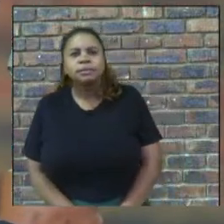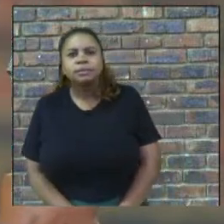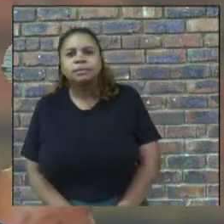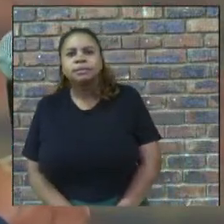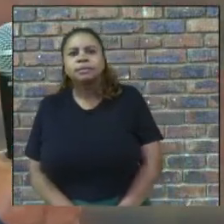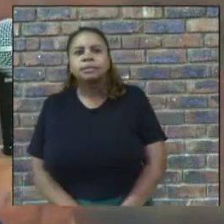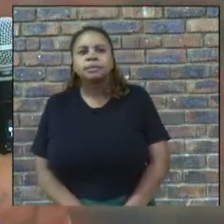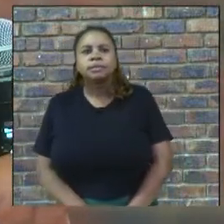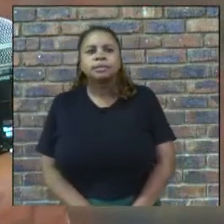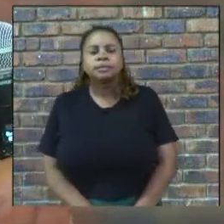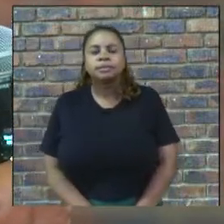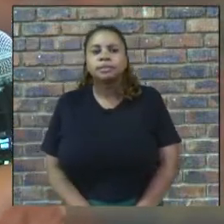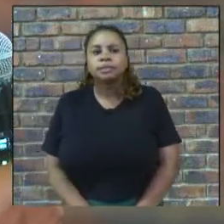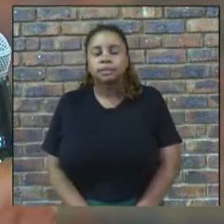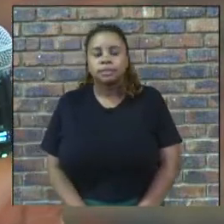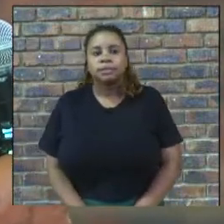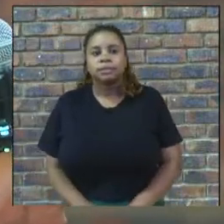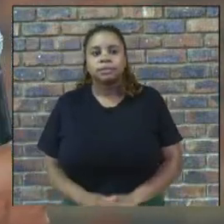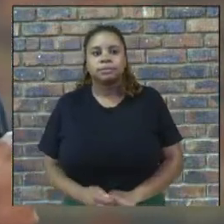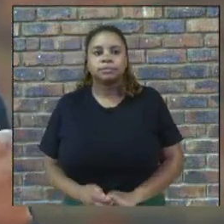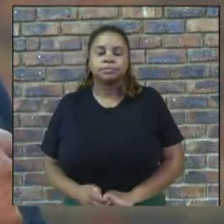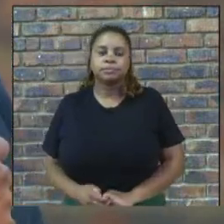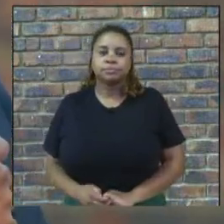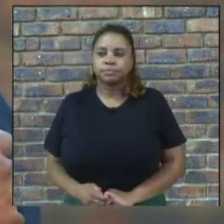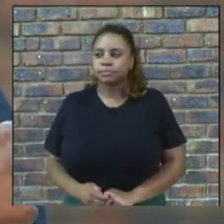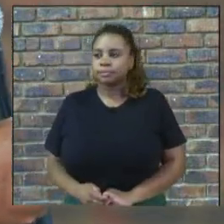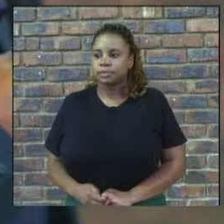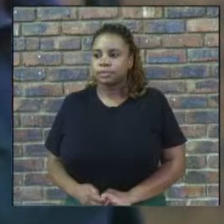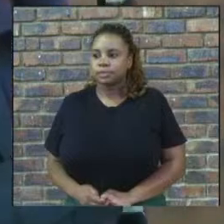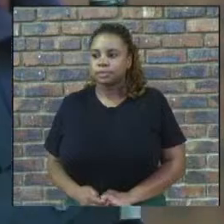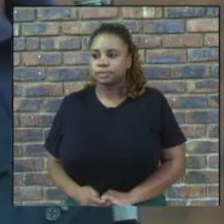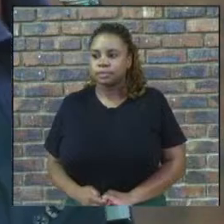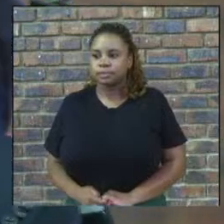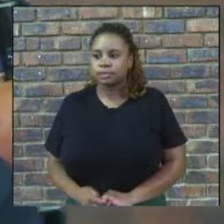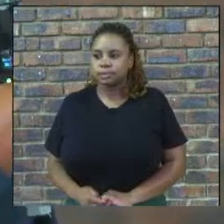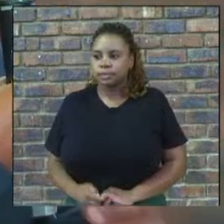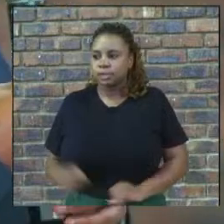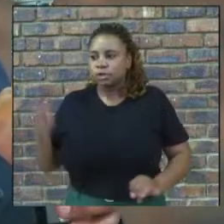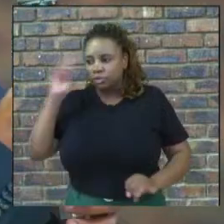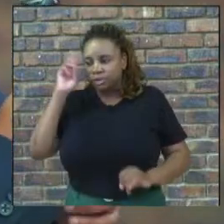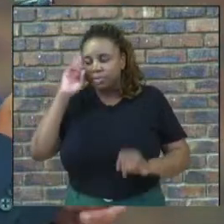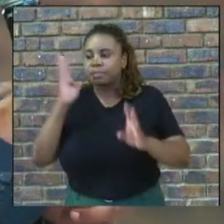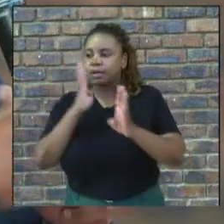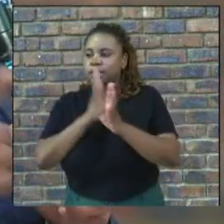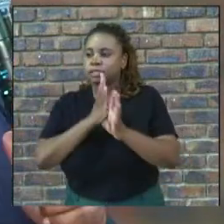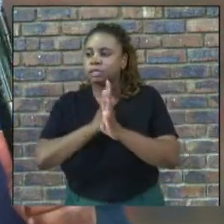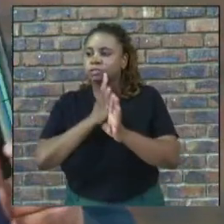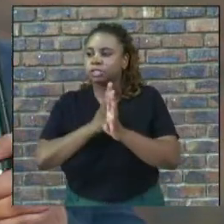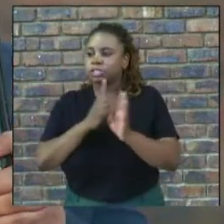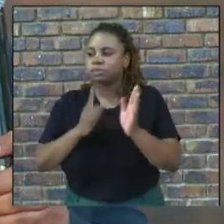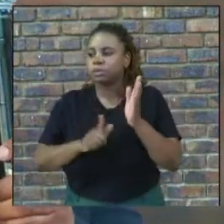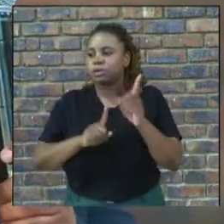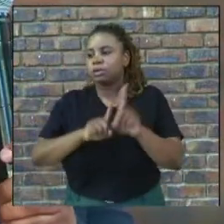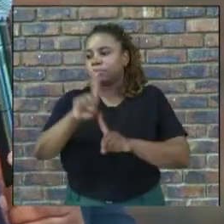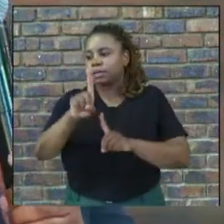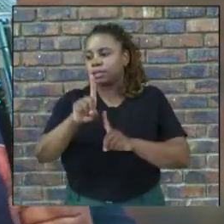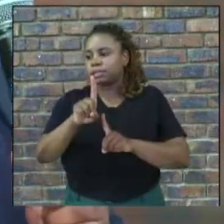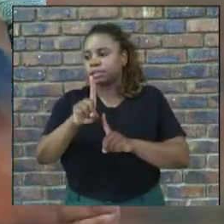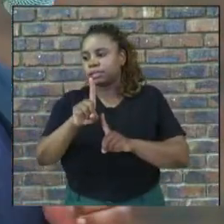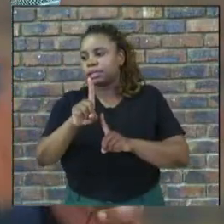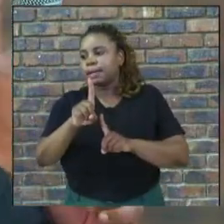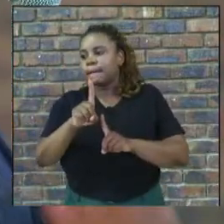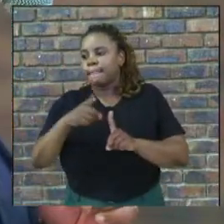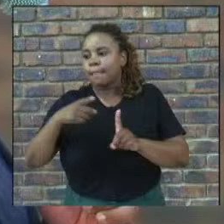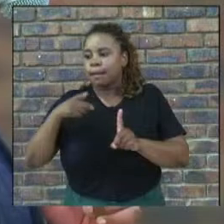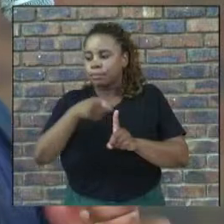year we passed the Township Act, right? And that legislation is currently being implemented. So as part of that